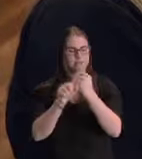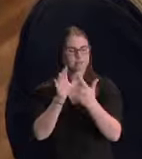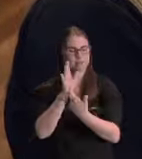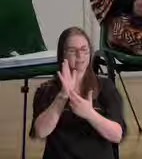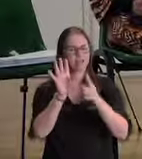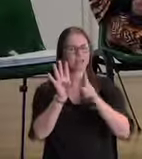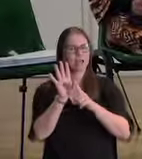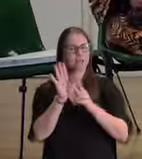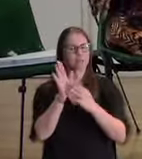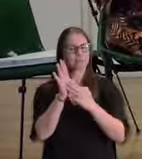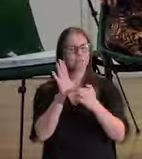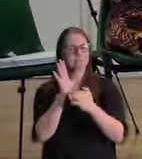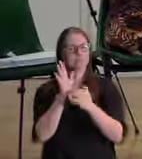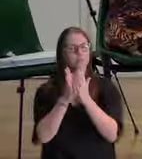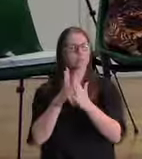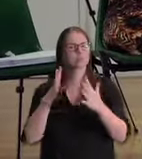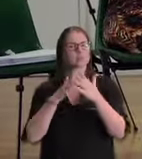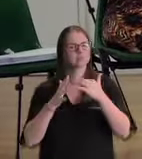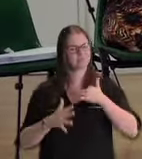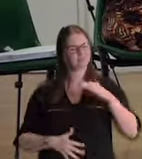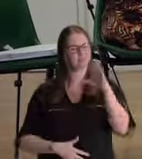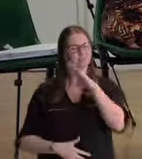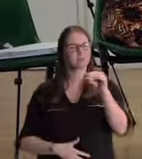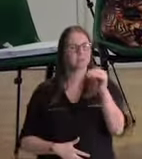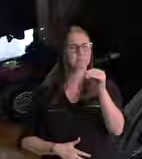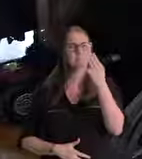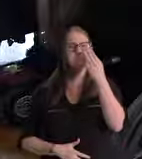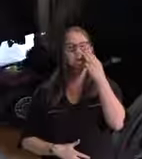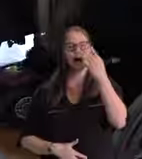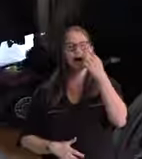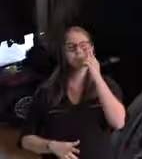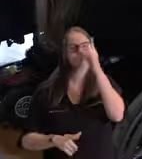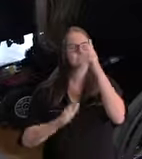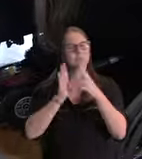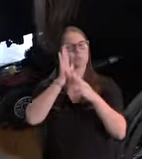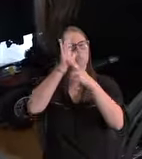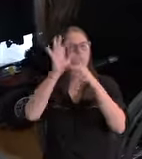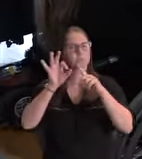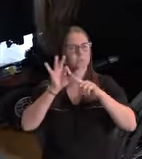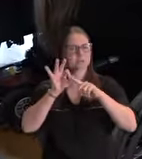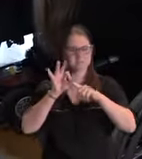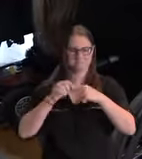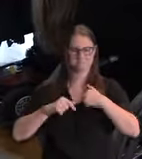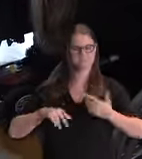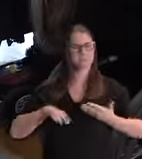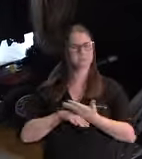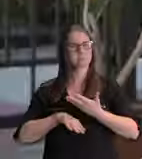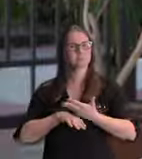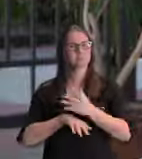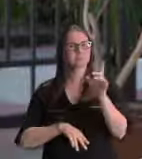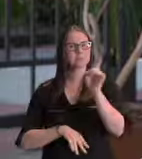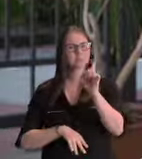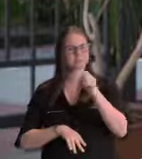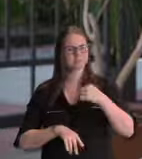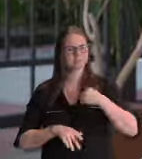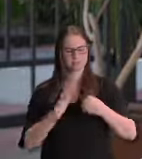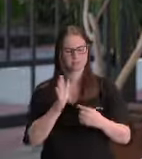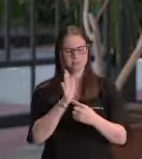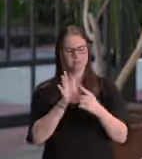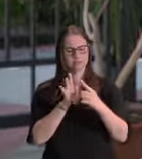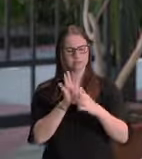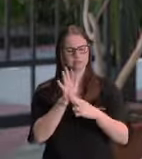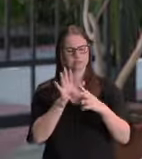My name's Gary Matthews. I'm from Mackay in North Queensland, and I was actually employed as a tenant advice and